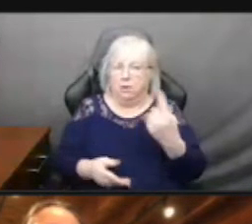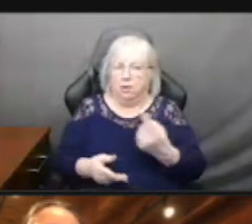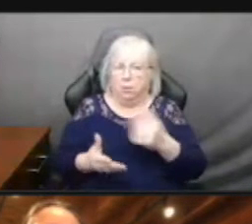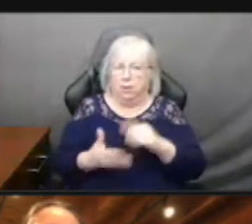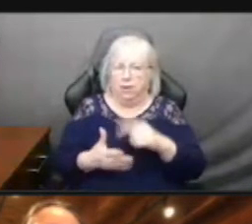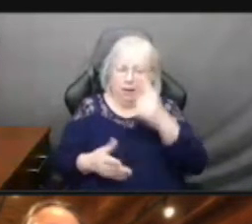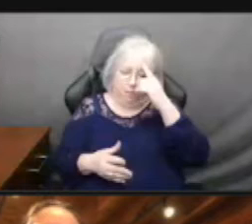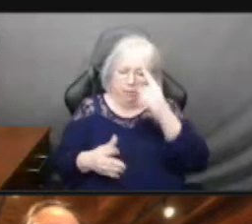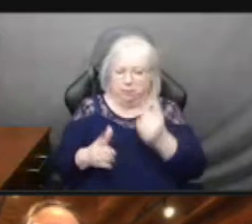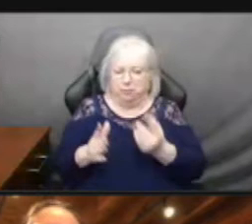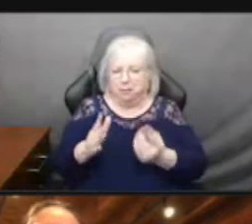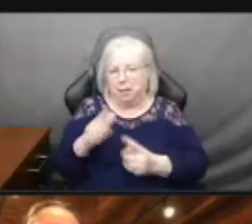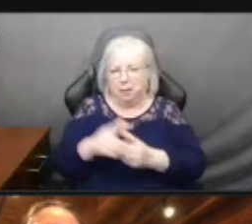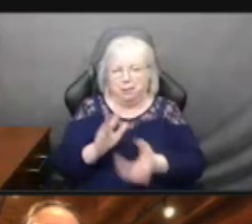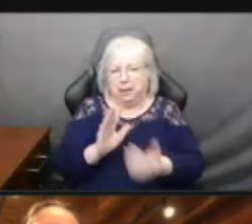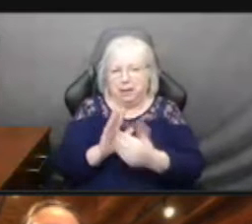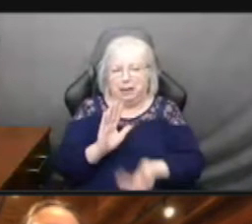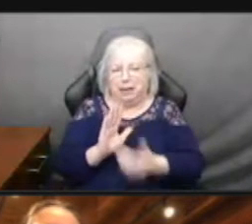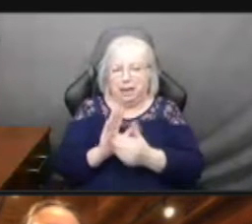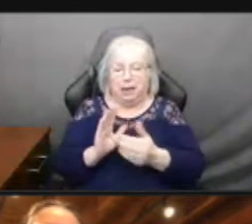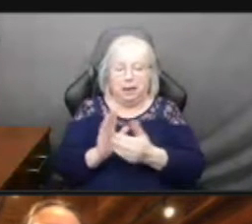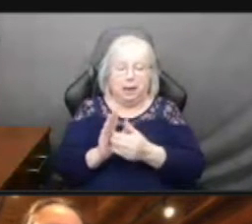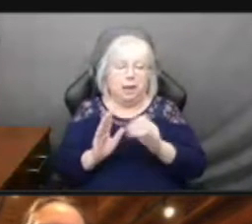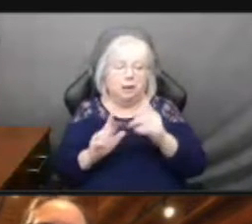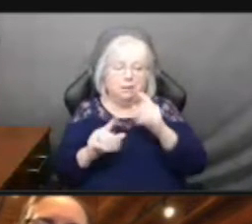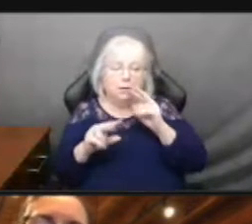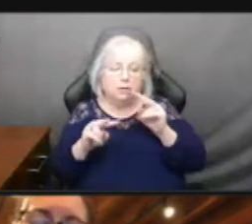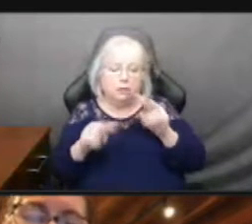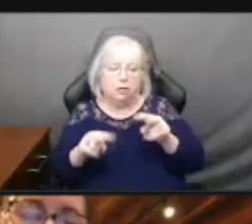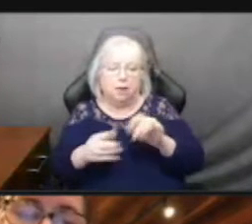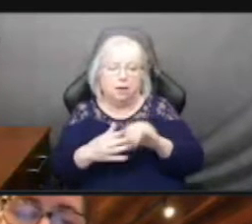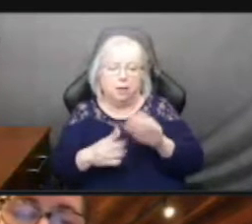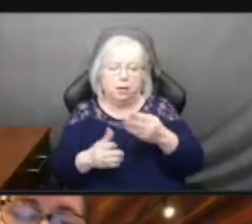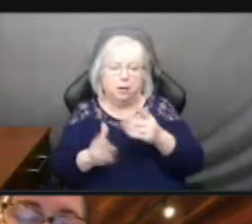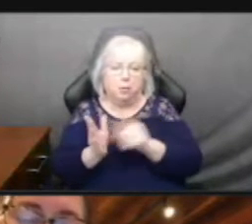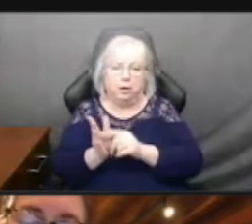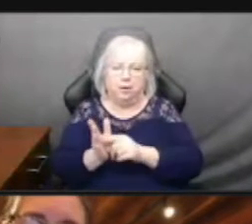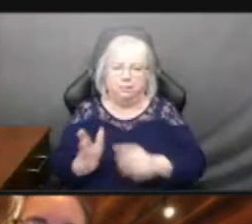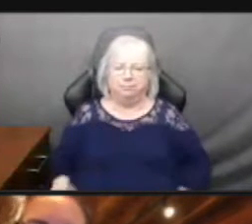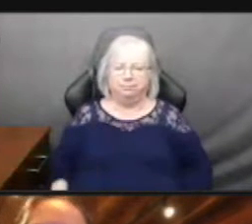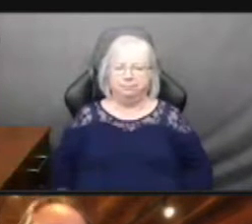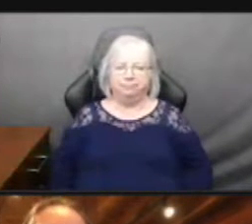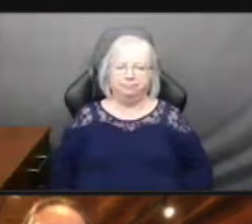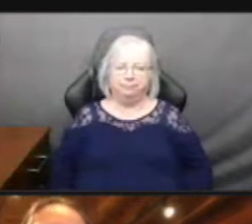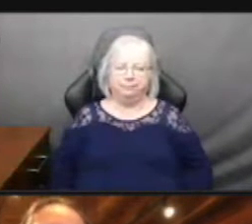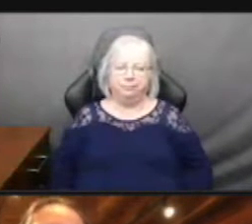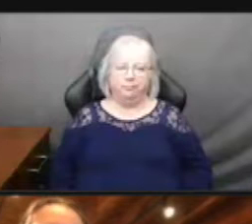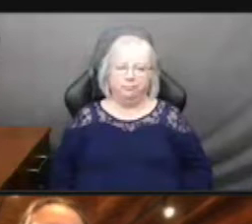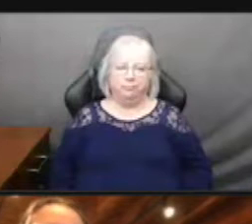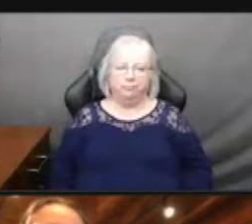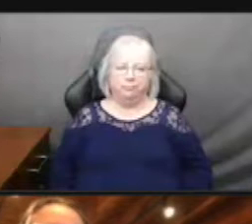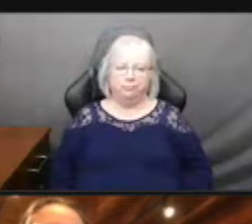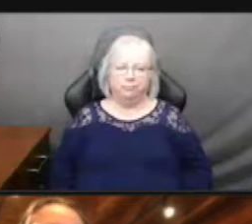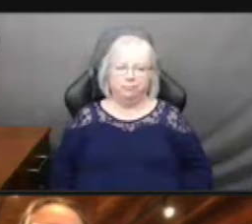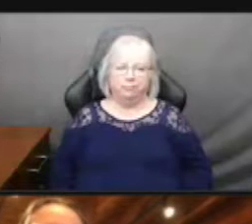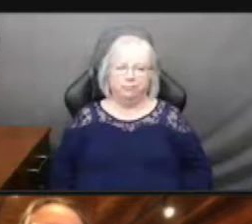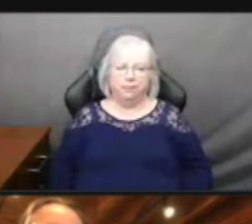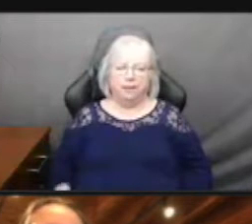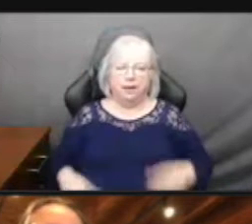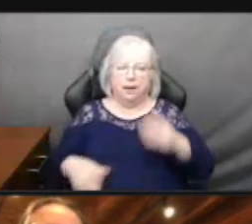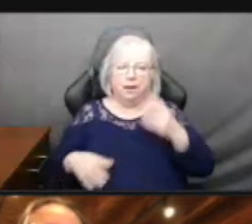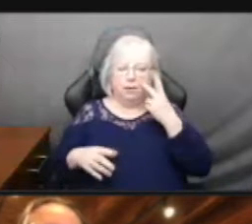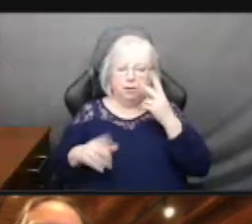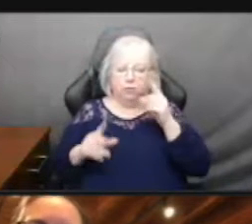keeps coming back to me. If you look at that blueprint and look at it in the context